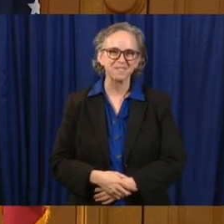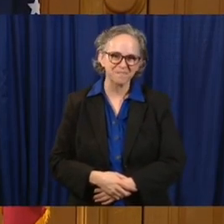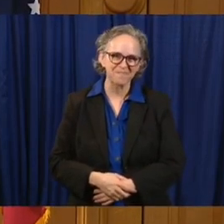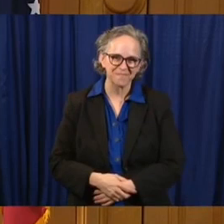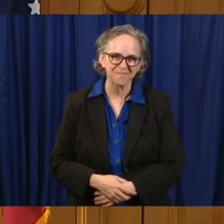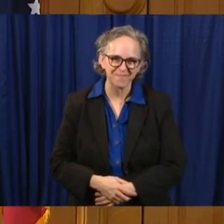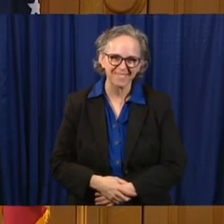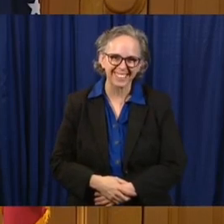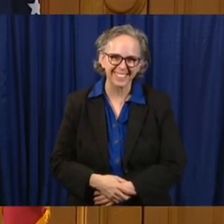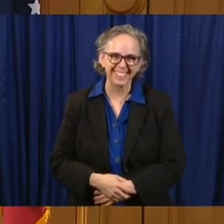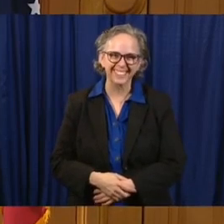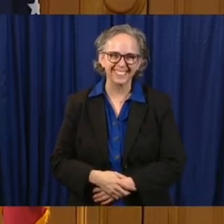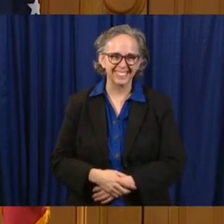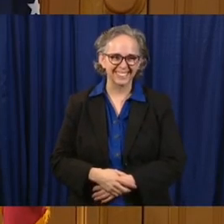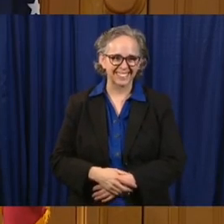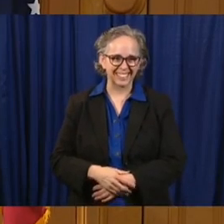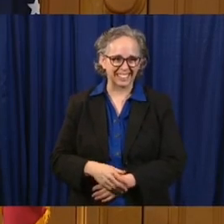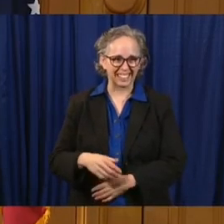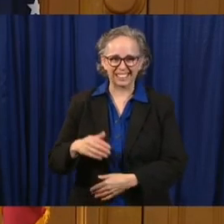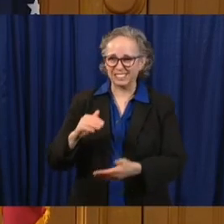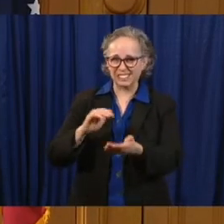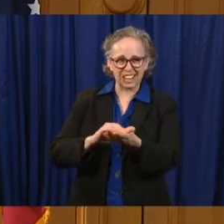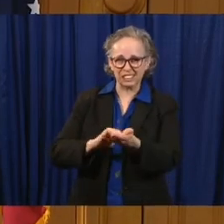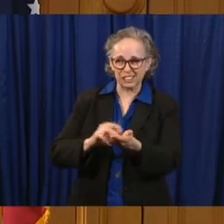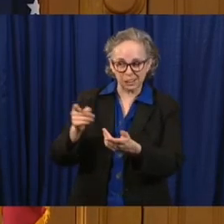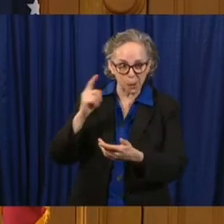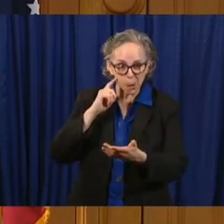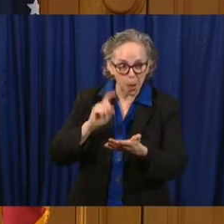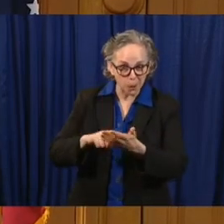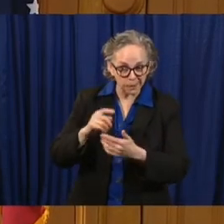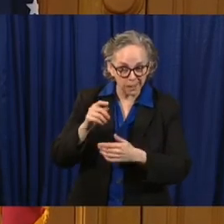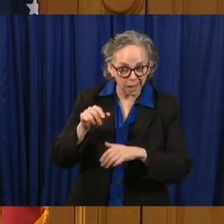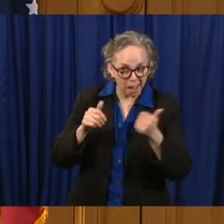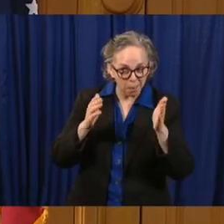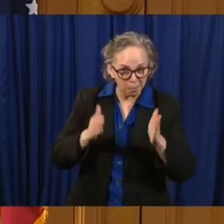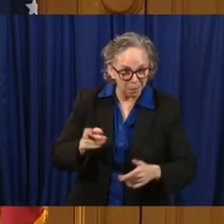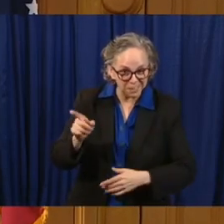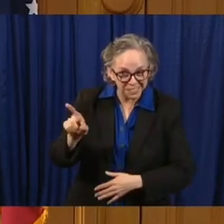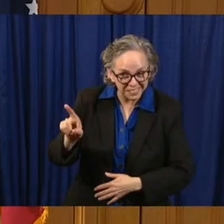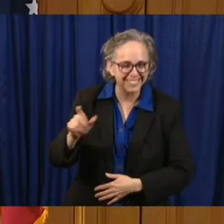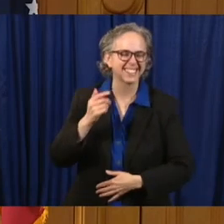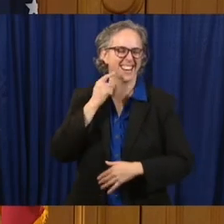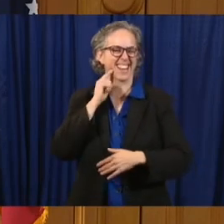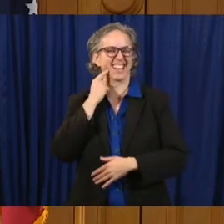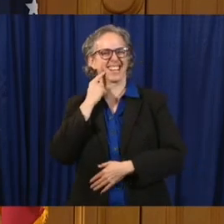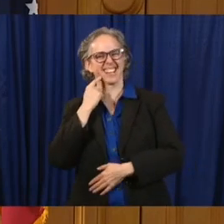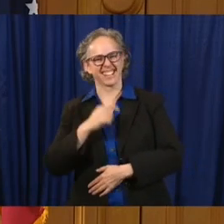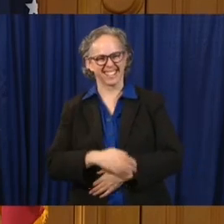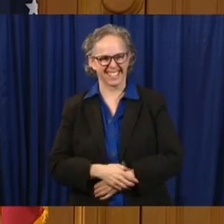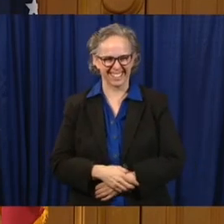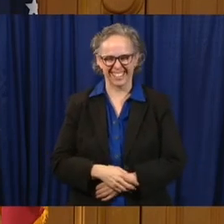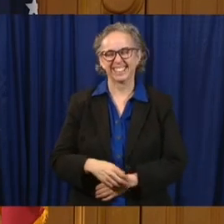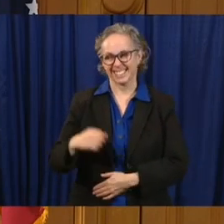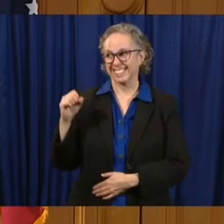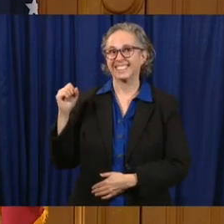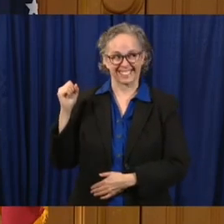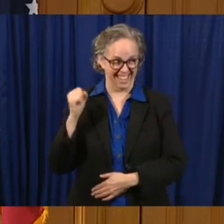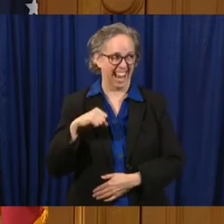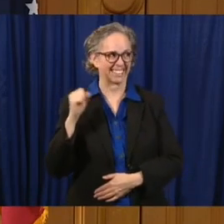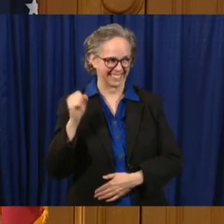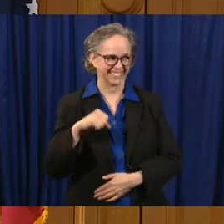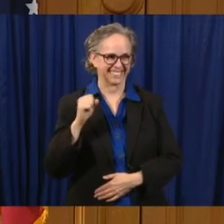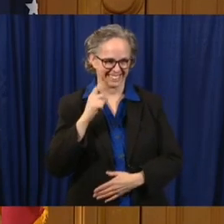I know, Dr. Acton, you might have recognized one of those persons in there at any rate. I recognize COVID.